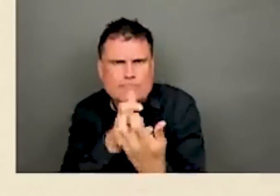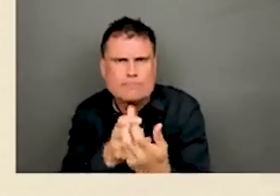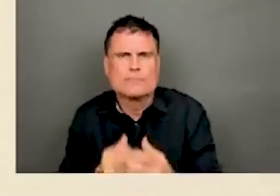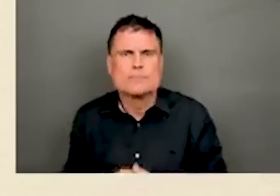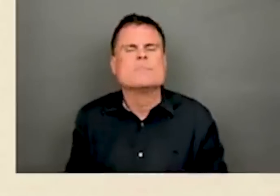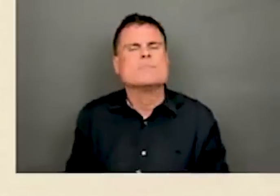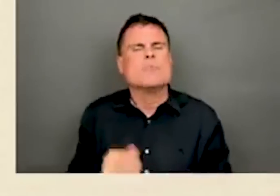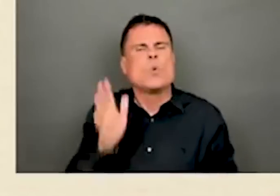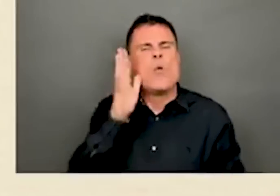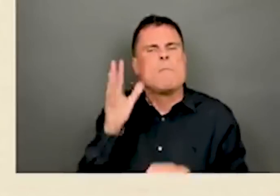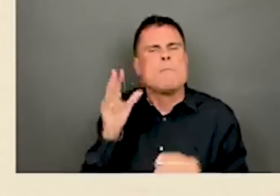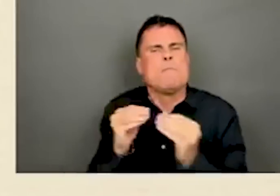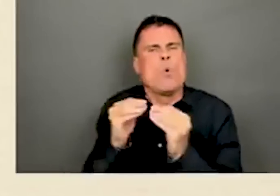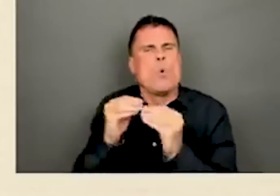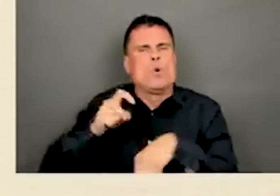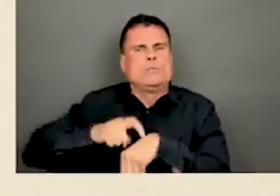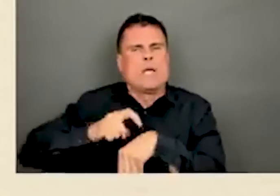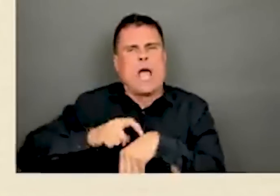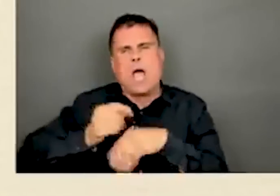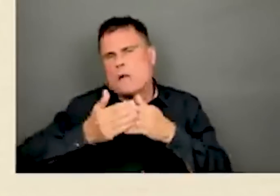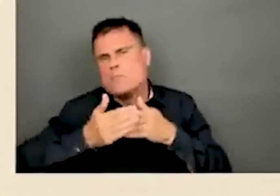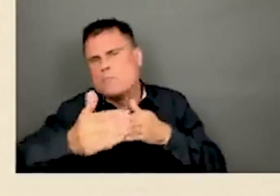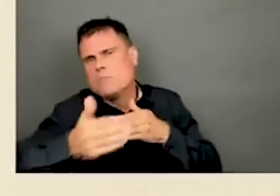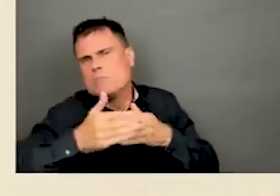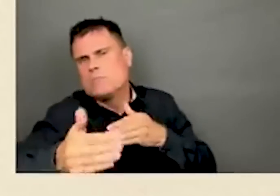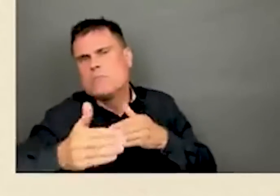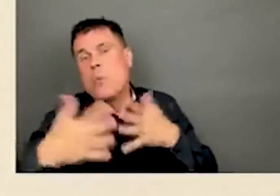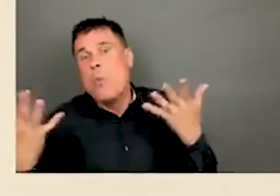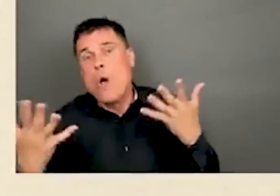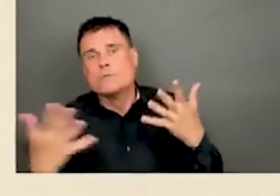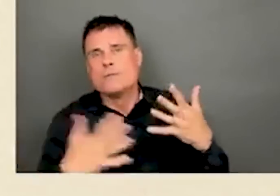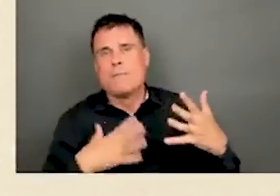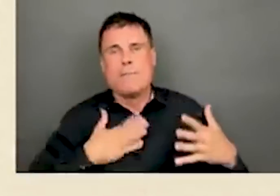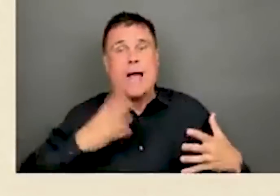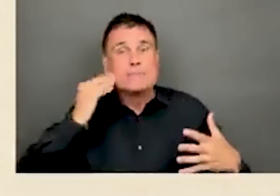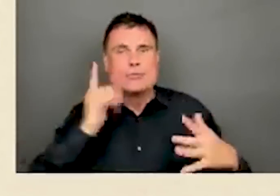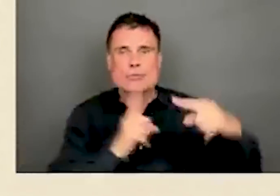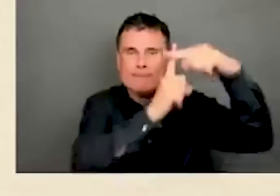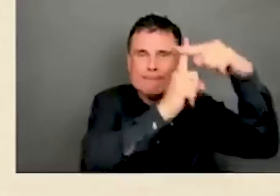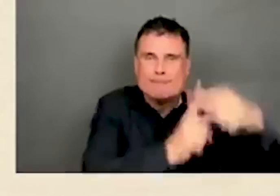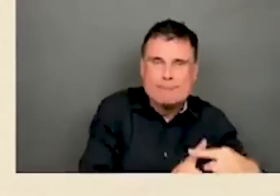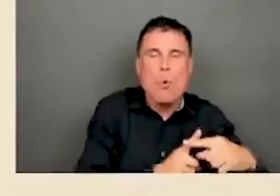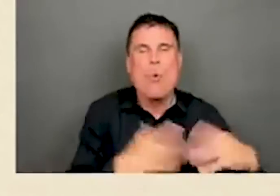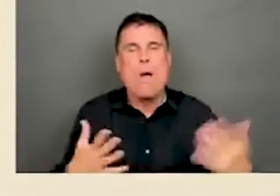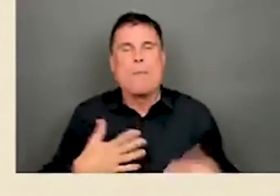the highs and the lows. That's not what I want to do today. Katie DeRosa, Vancouver Sun.